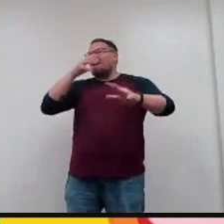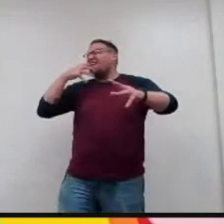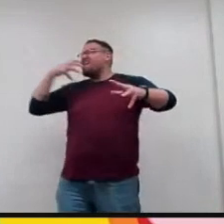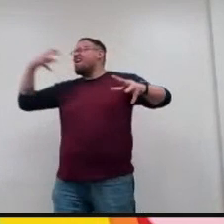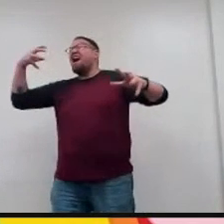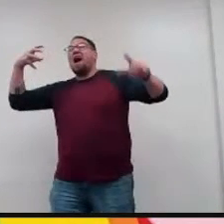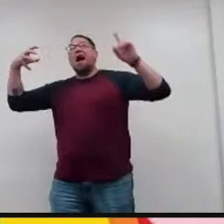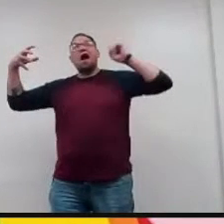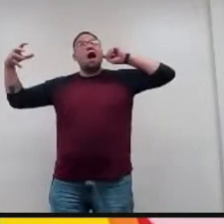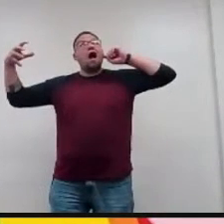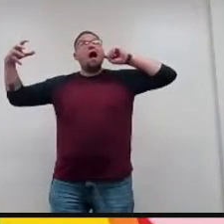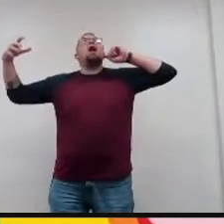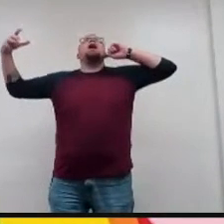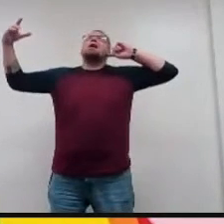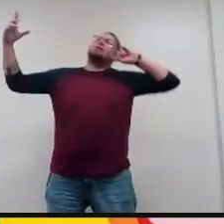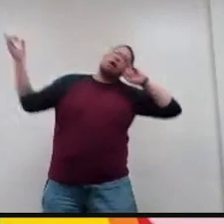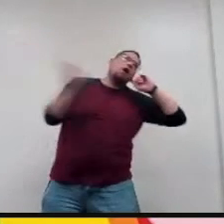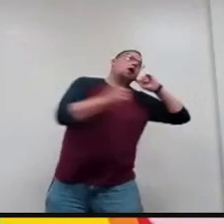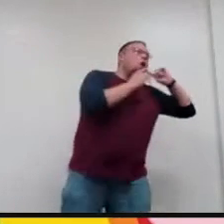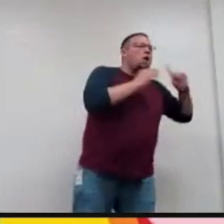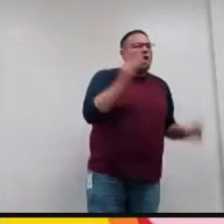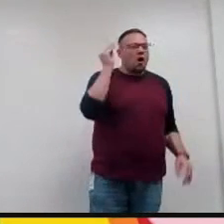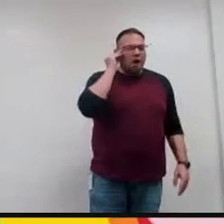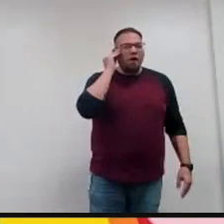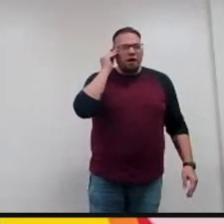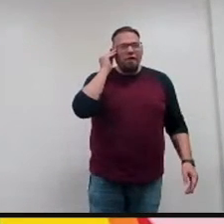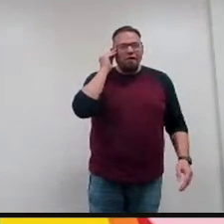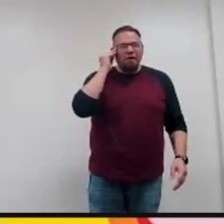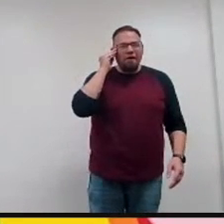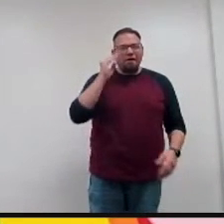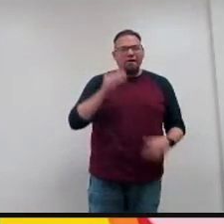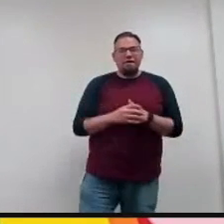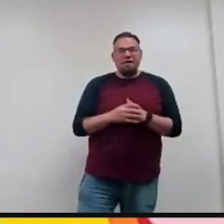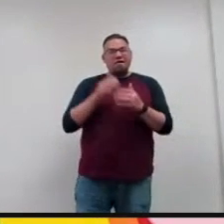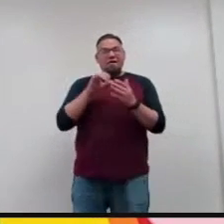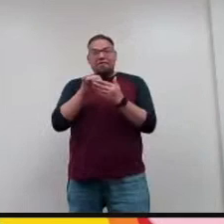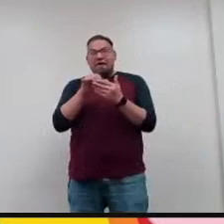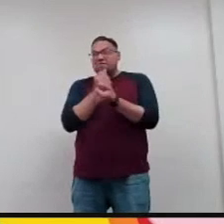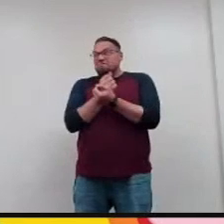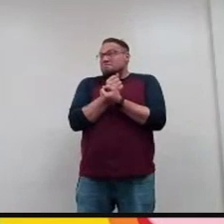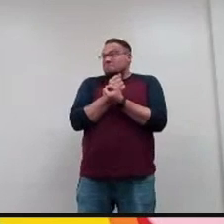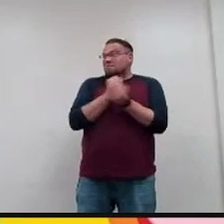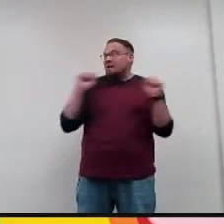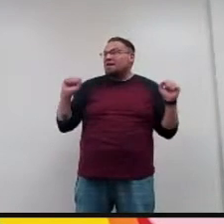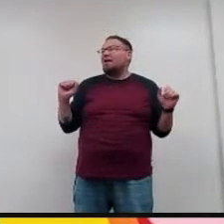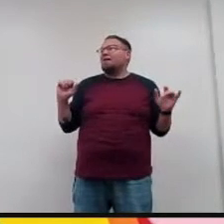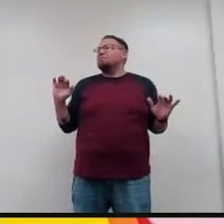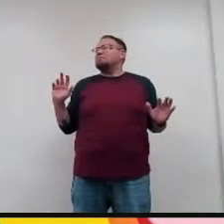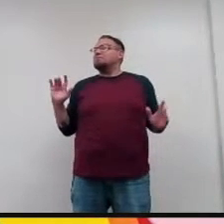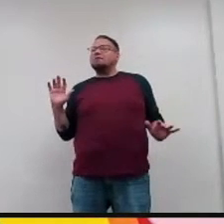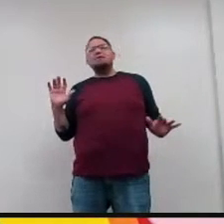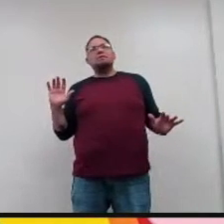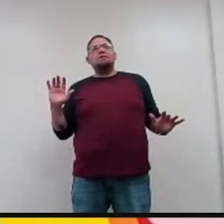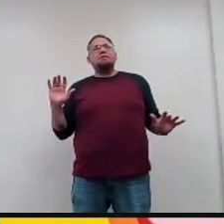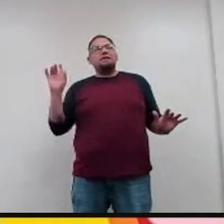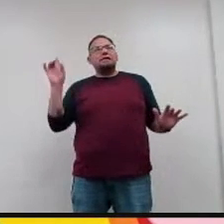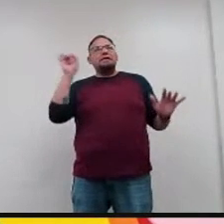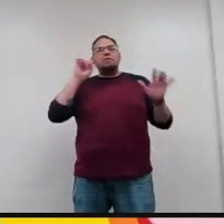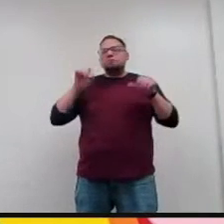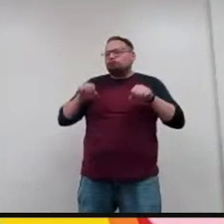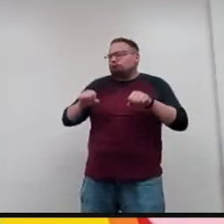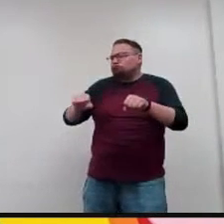that it was time to come home. But just that freedom and feeling and hearing the lawnmowers